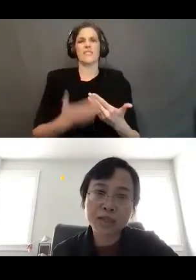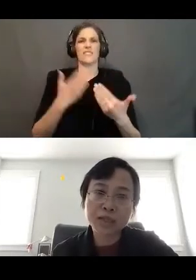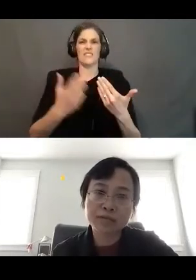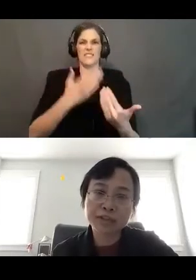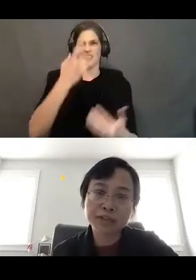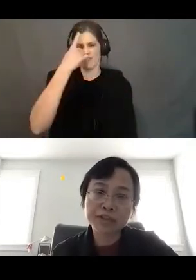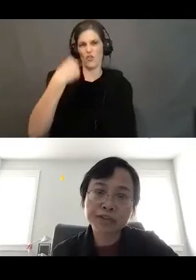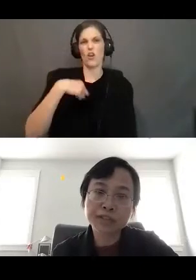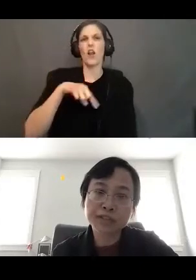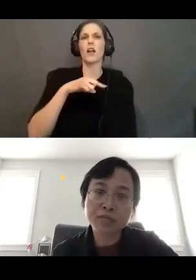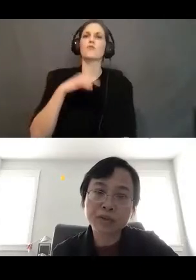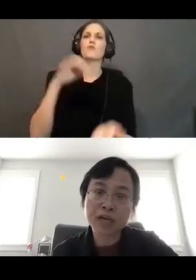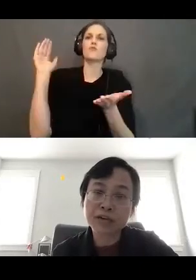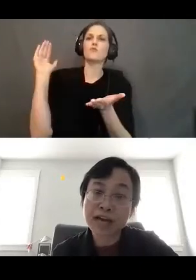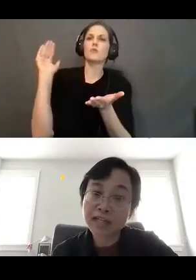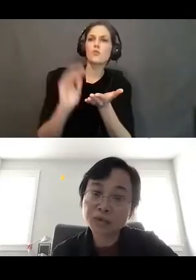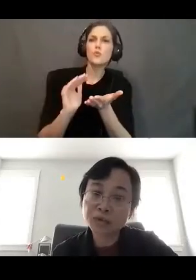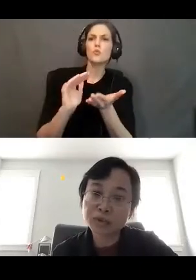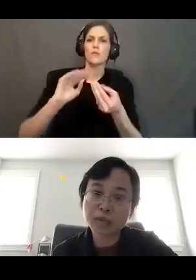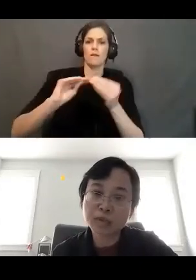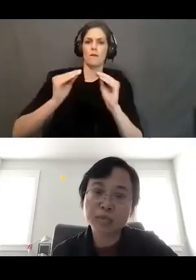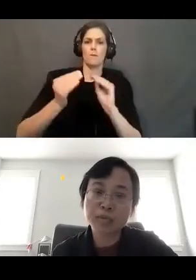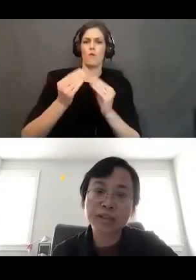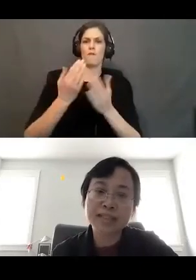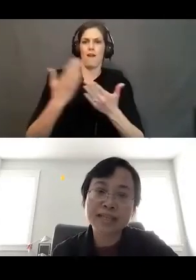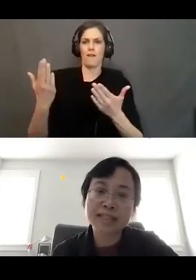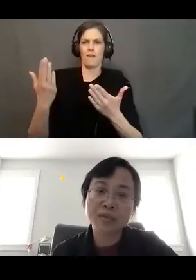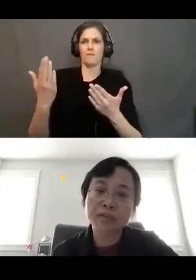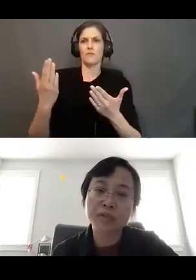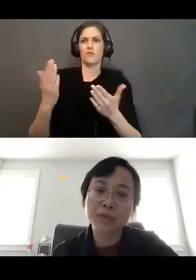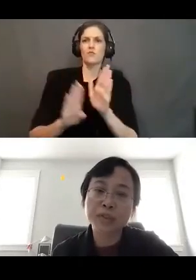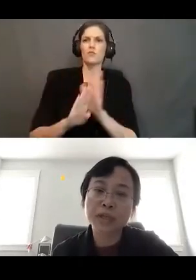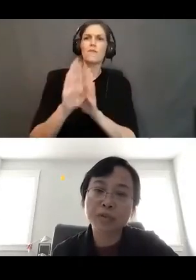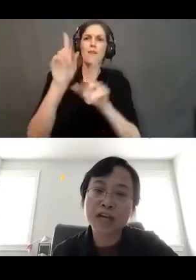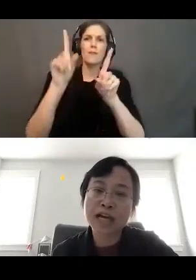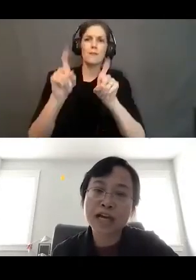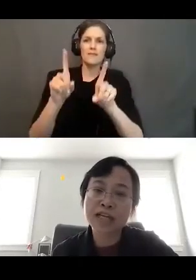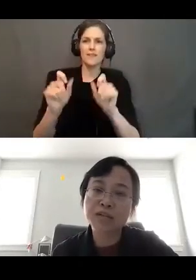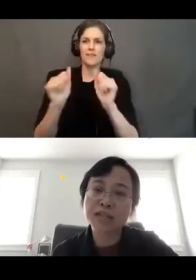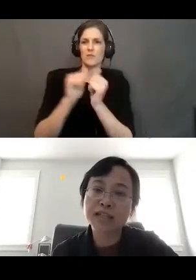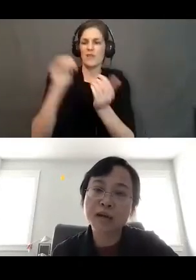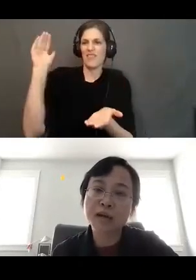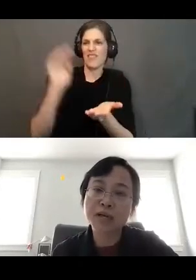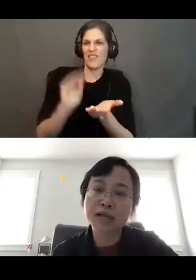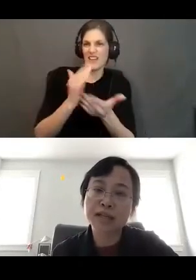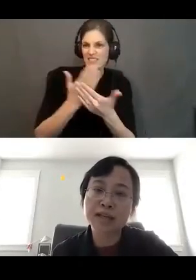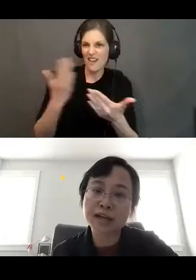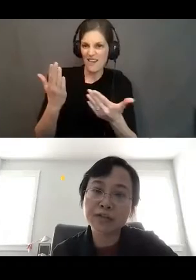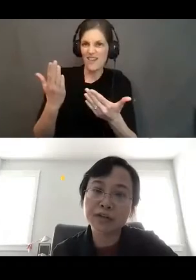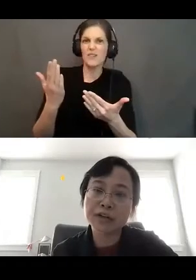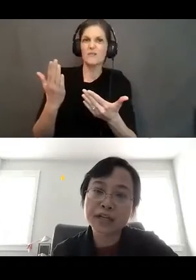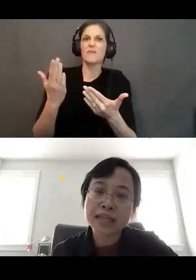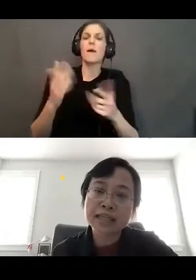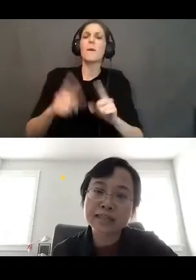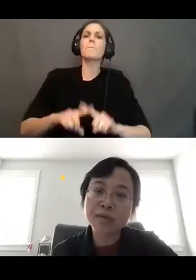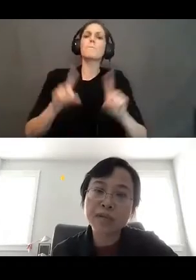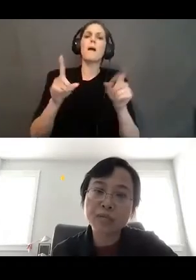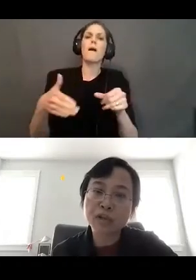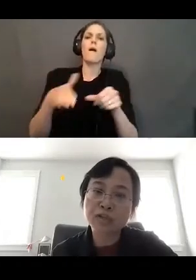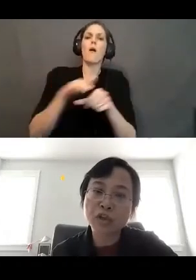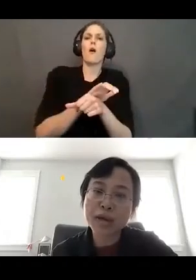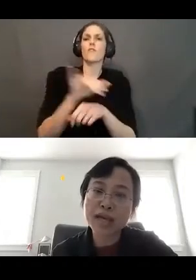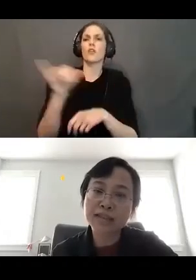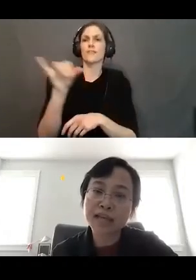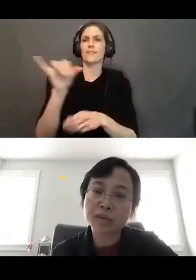to reduce the number of items to come up with a test with fewer number of items that cover the same number